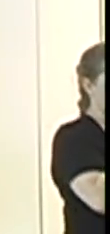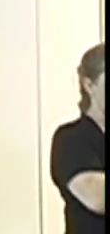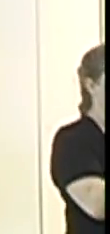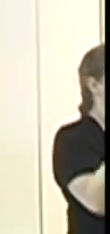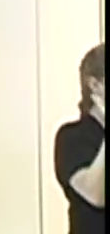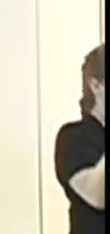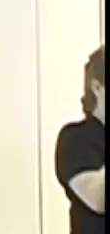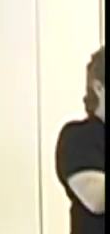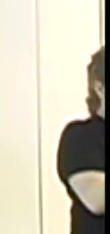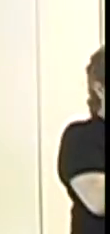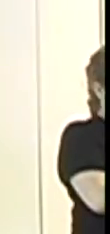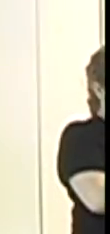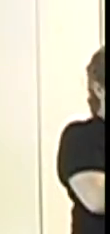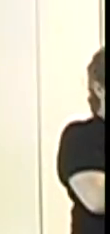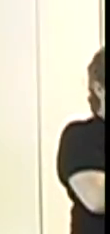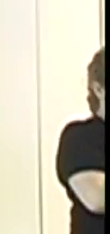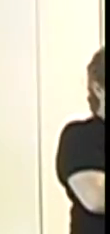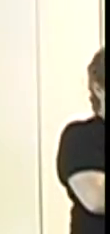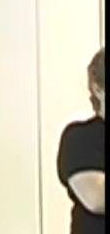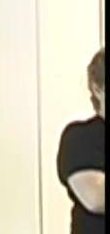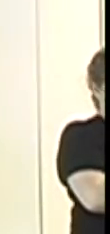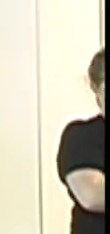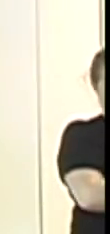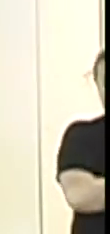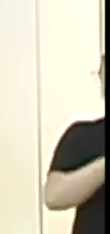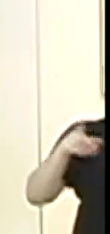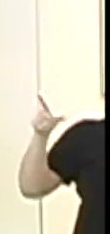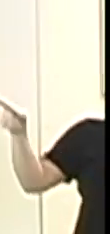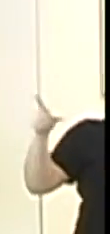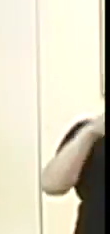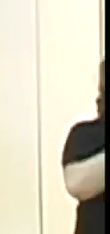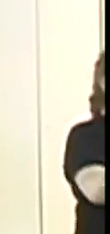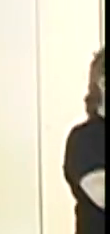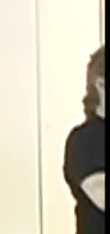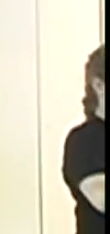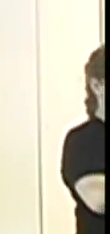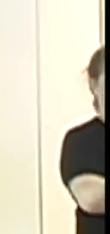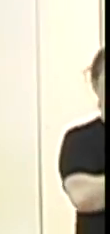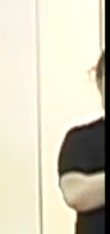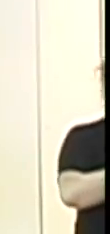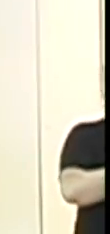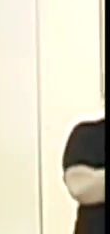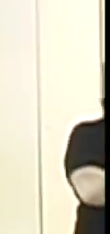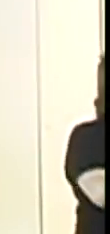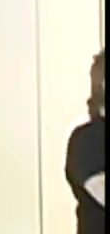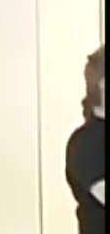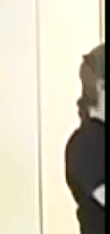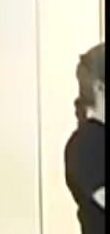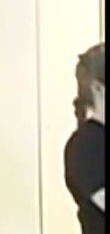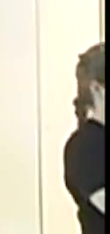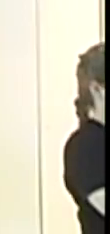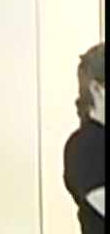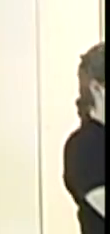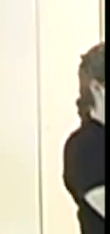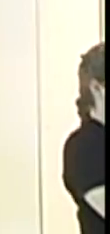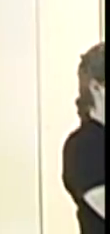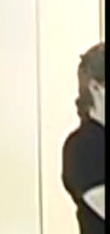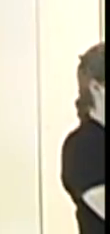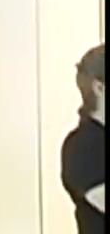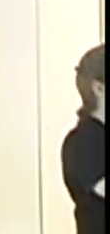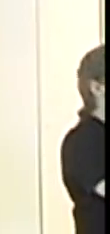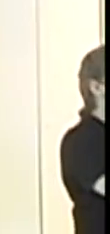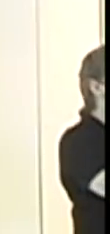they're almost 60% accurate, and the first knuckle here, as in bird,